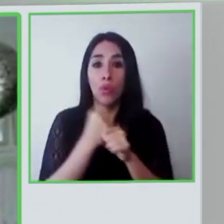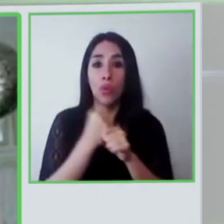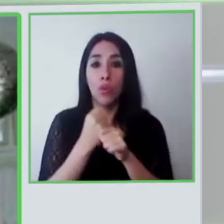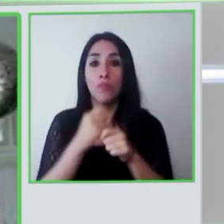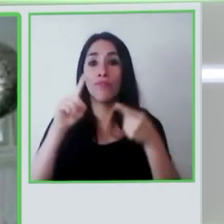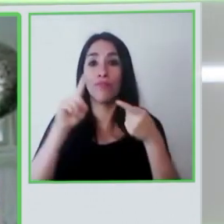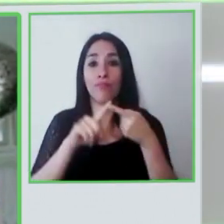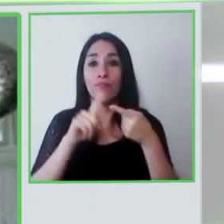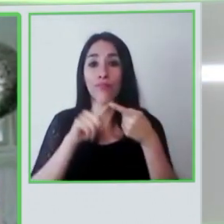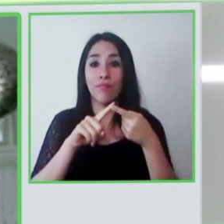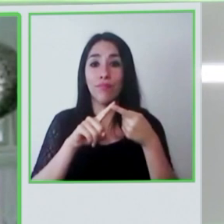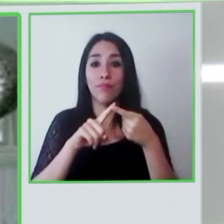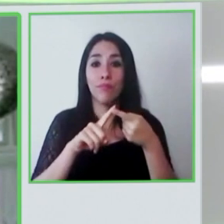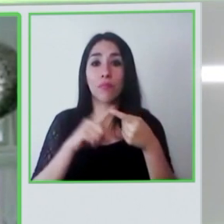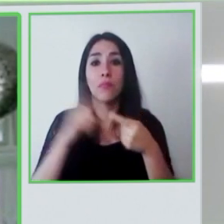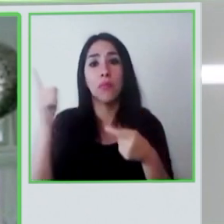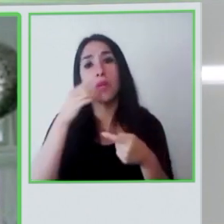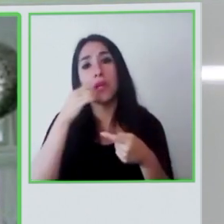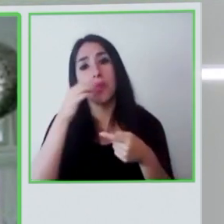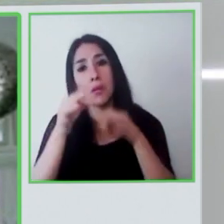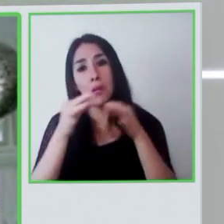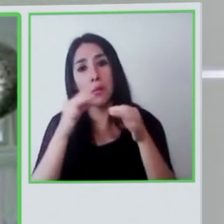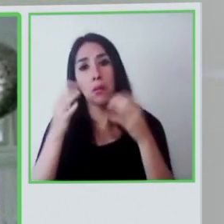First is